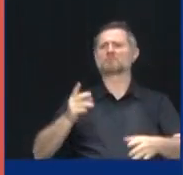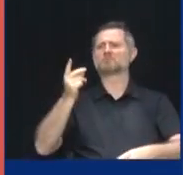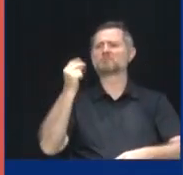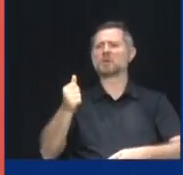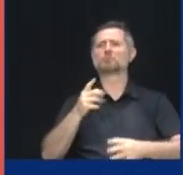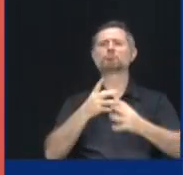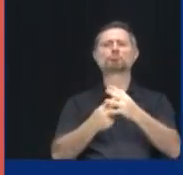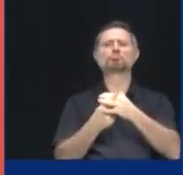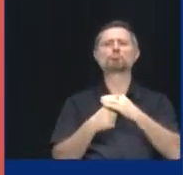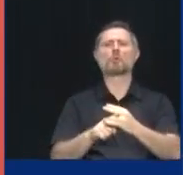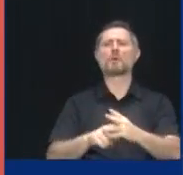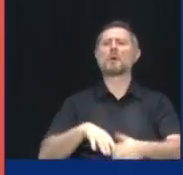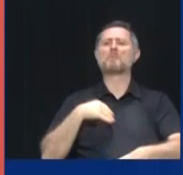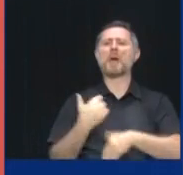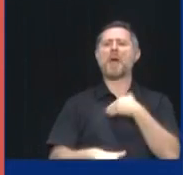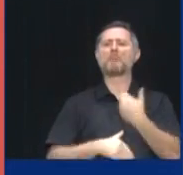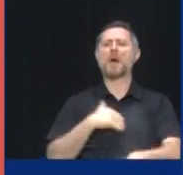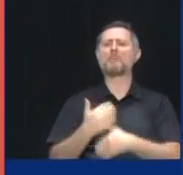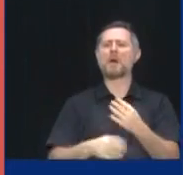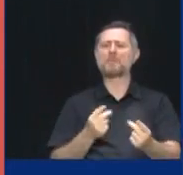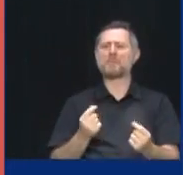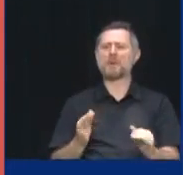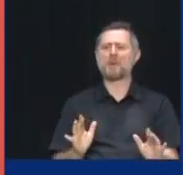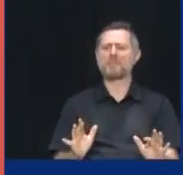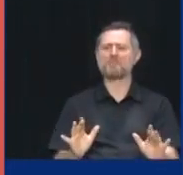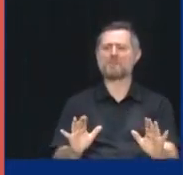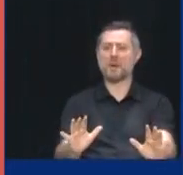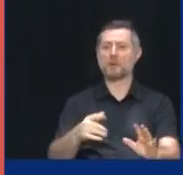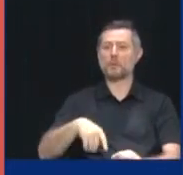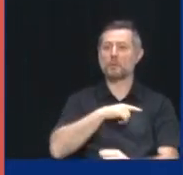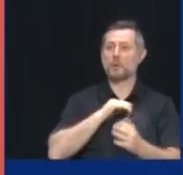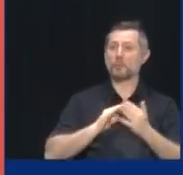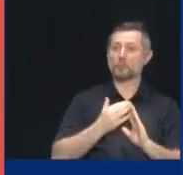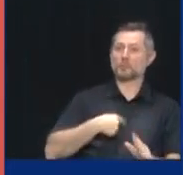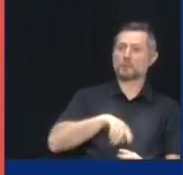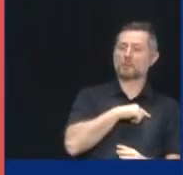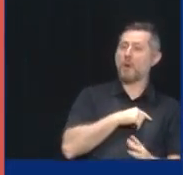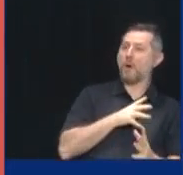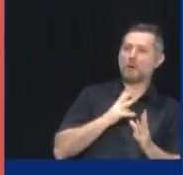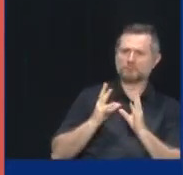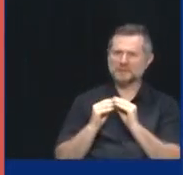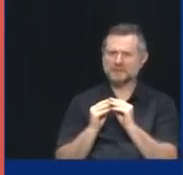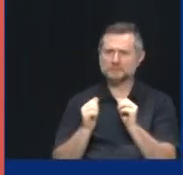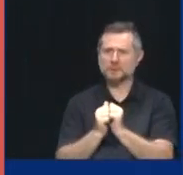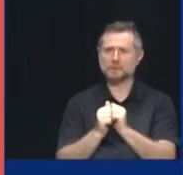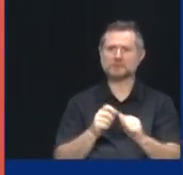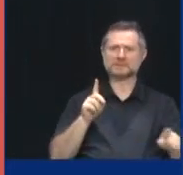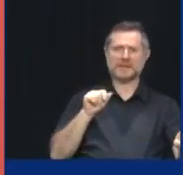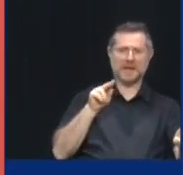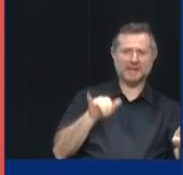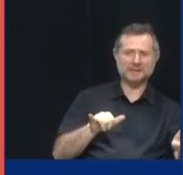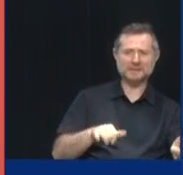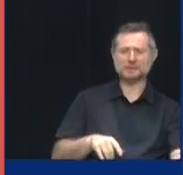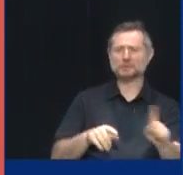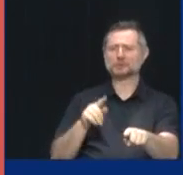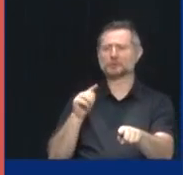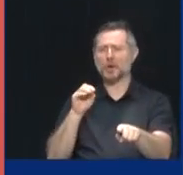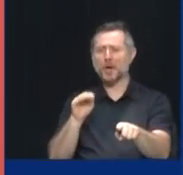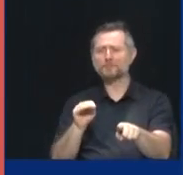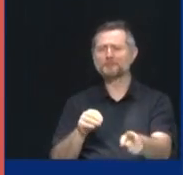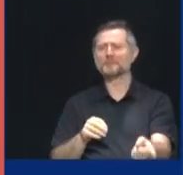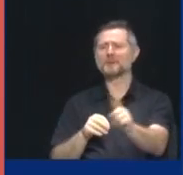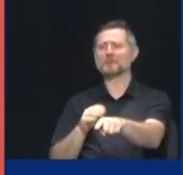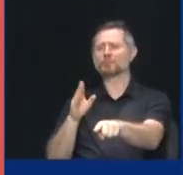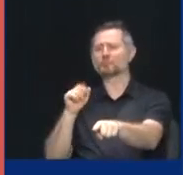for us, and working with Danny, and working with Tom, and working with Brad Hoylman. He started lobbying